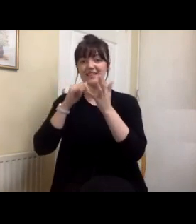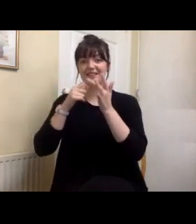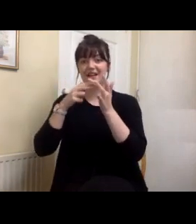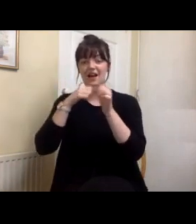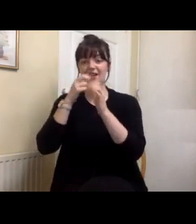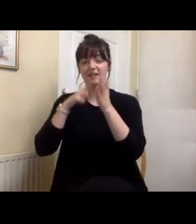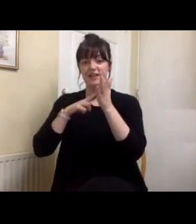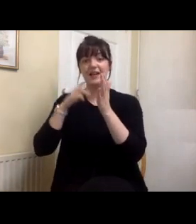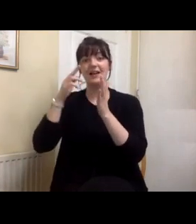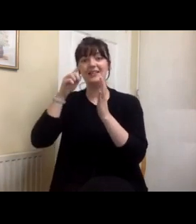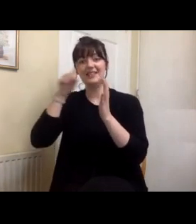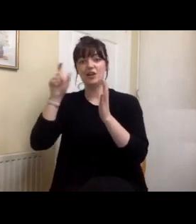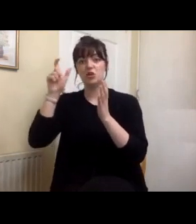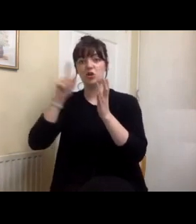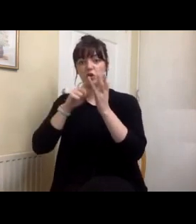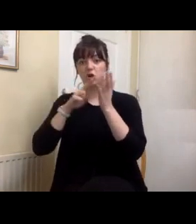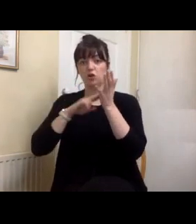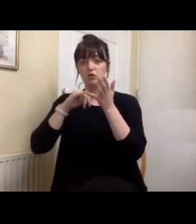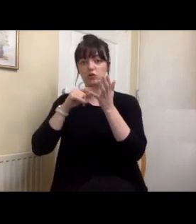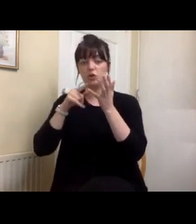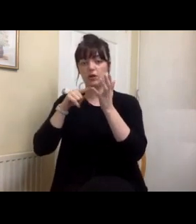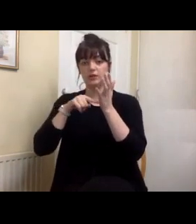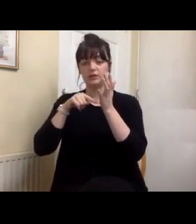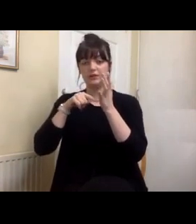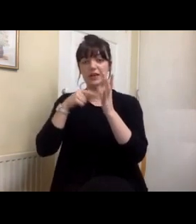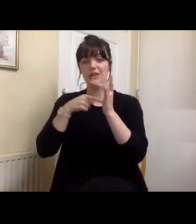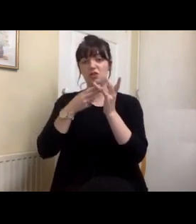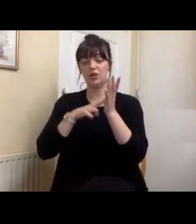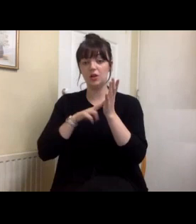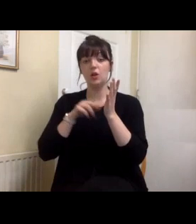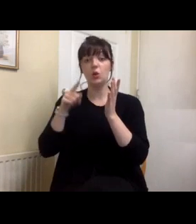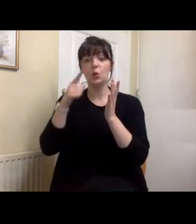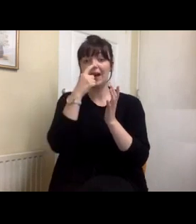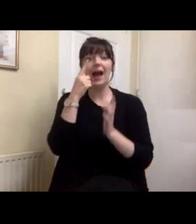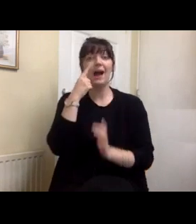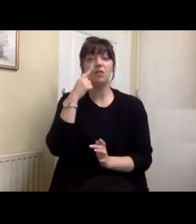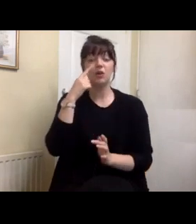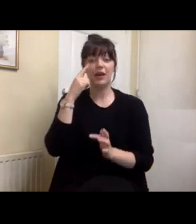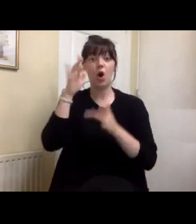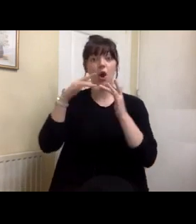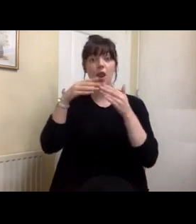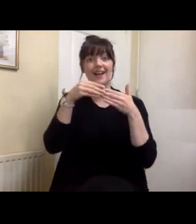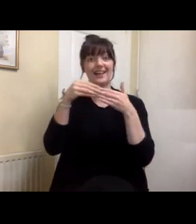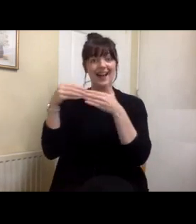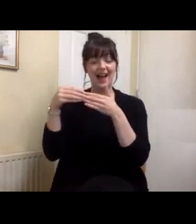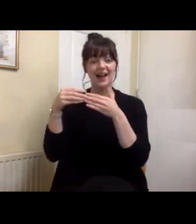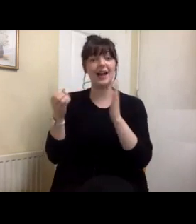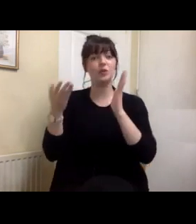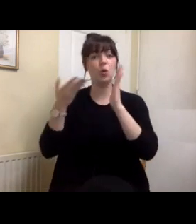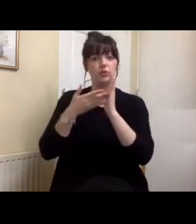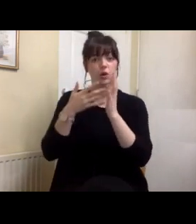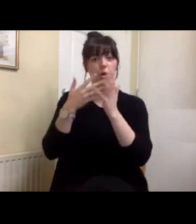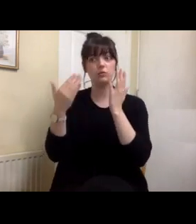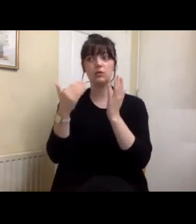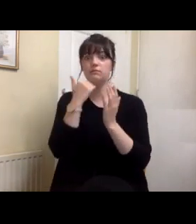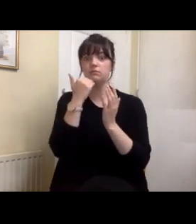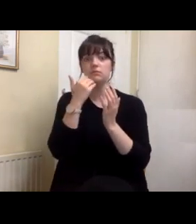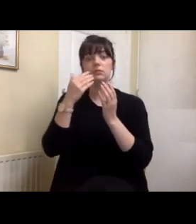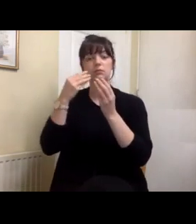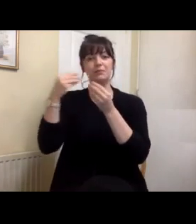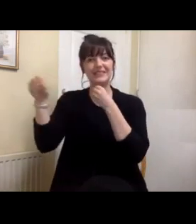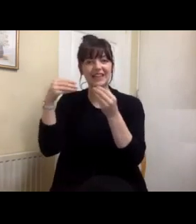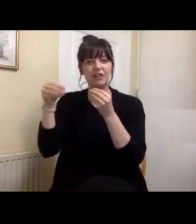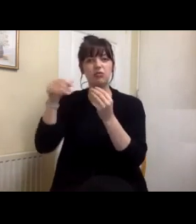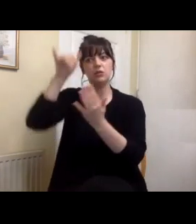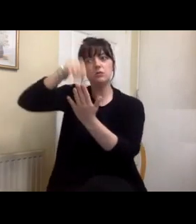And there you can access a digital copy of the guide to design refinement consultation, as well as a host of other consultation materials, including